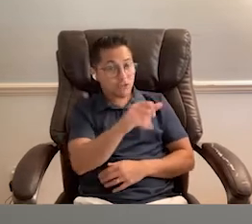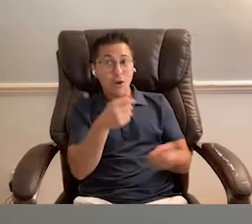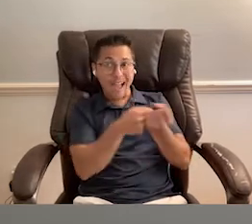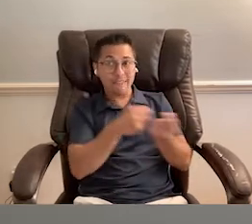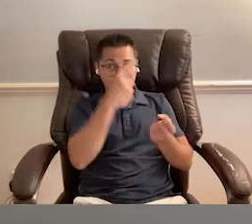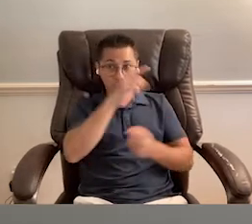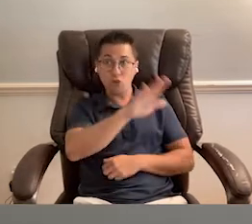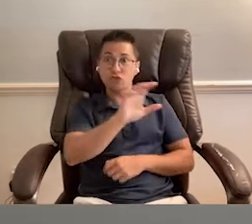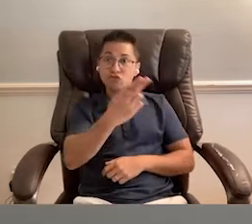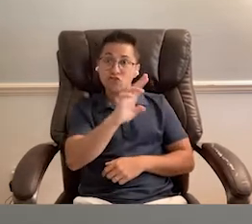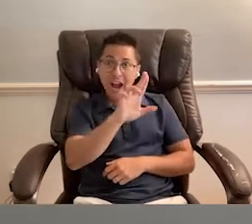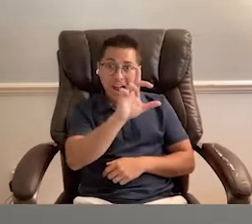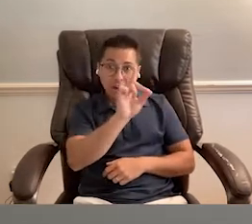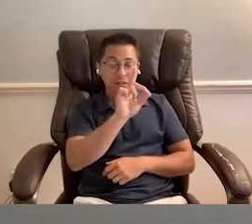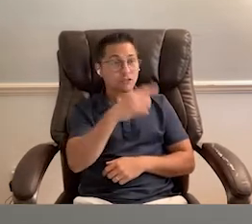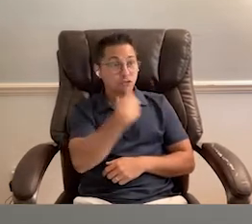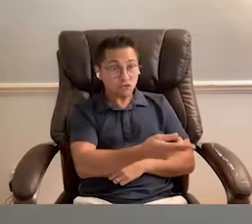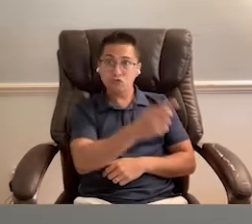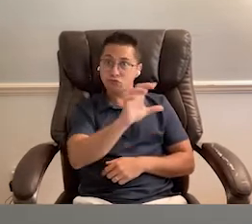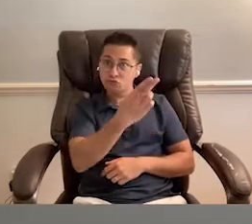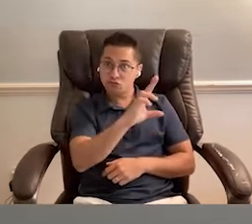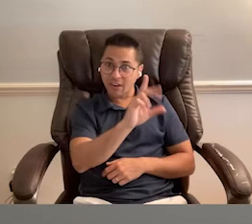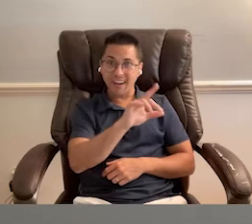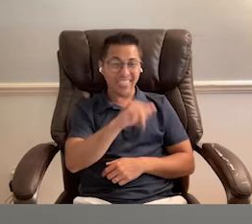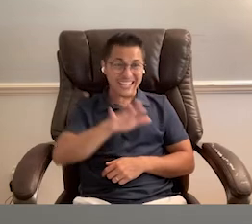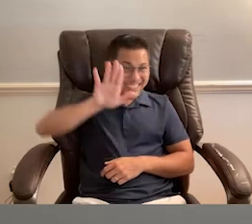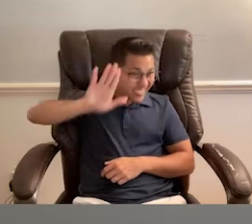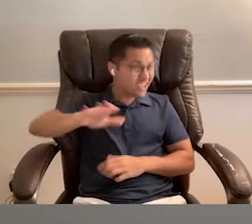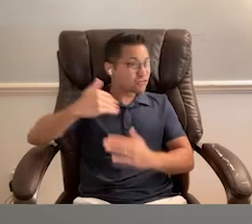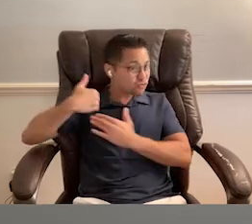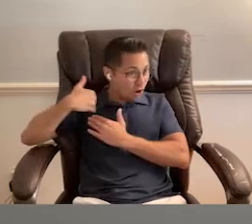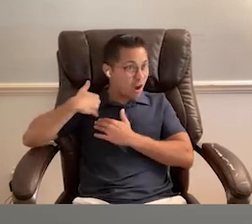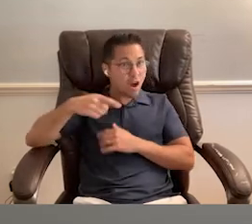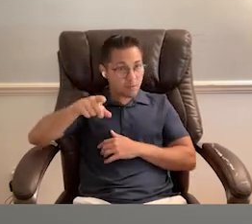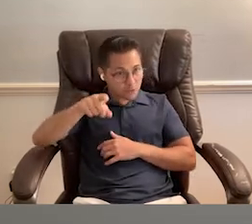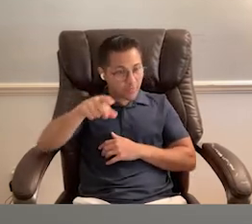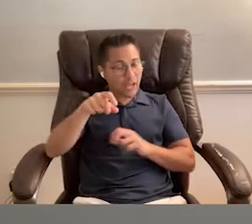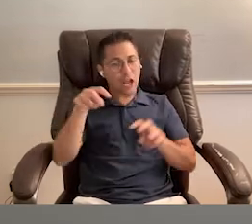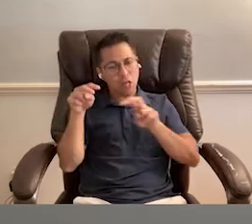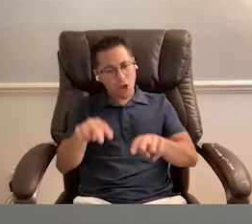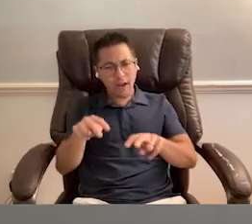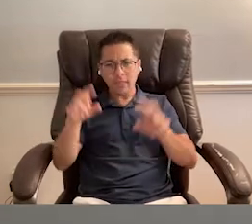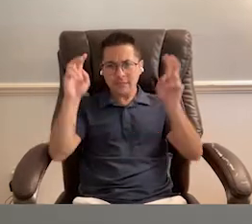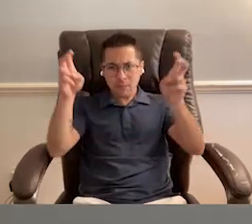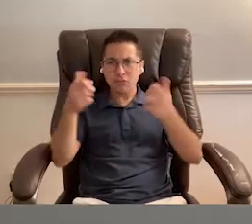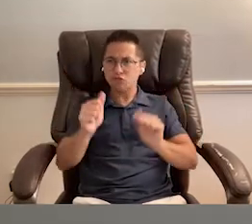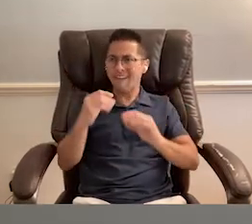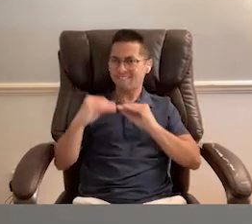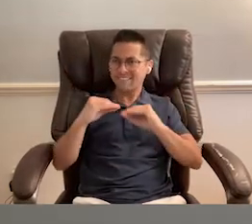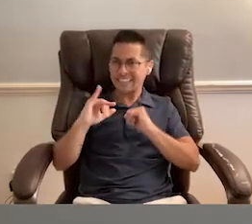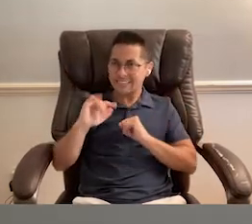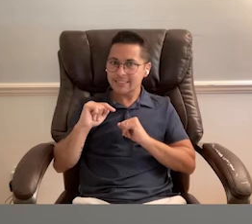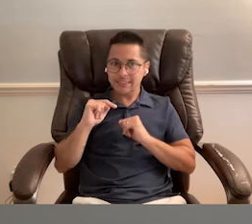for your child, or advocate to your child that that's their job, so that they can look at the stuff that's broken and fix it,